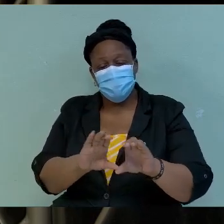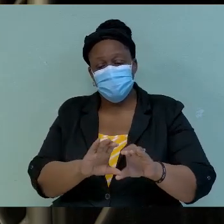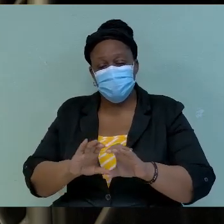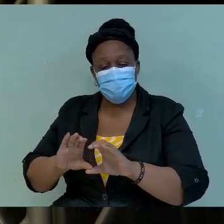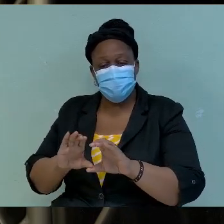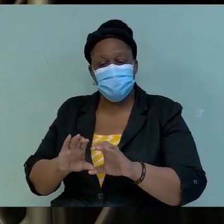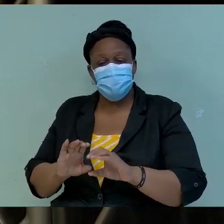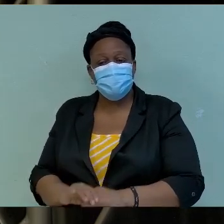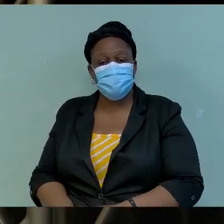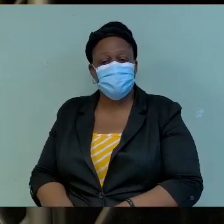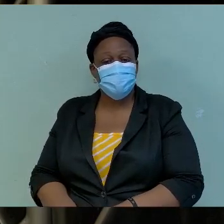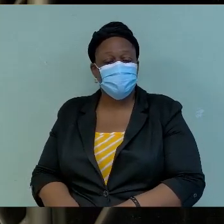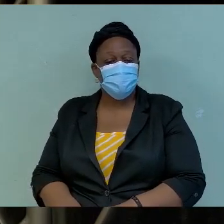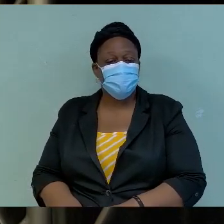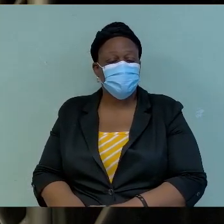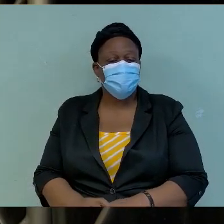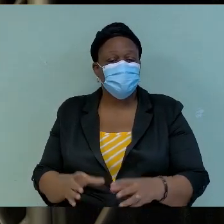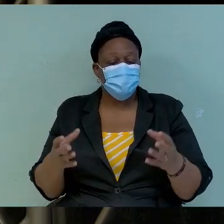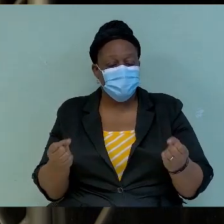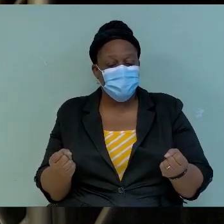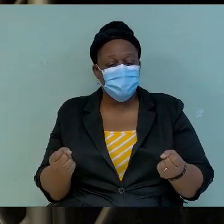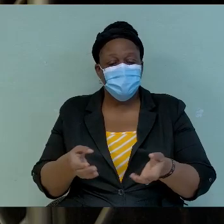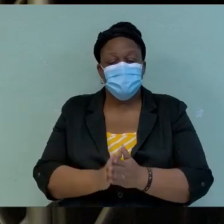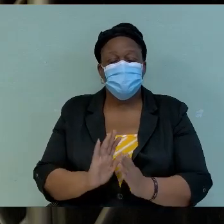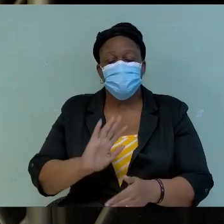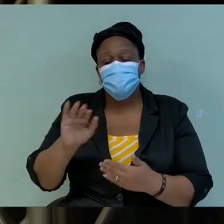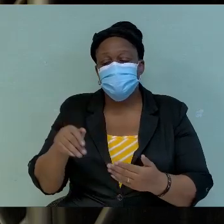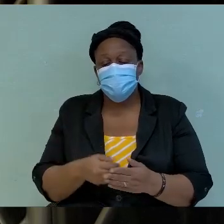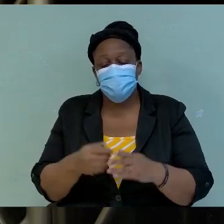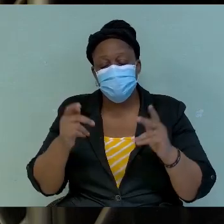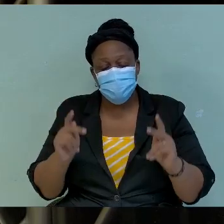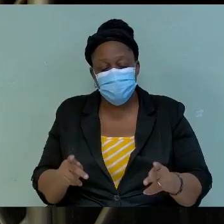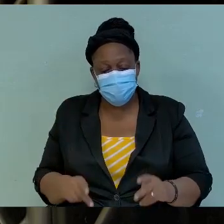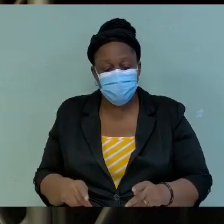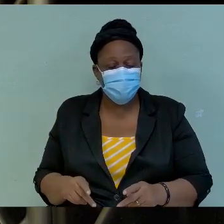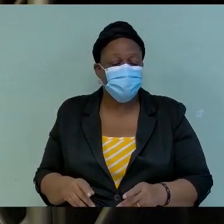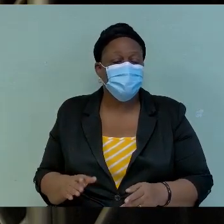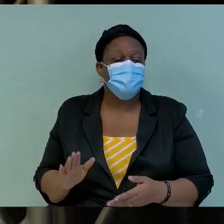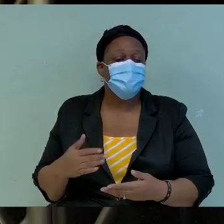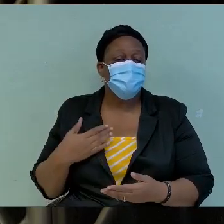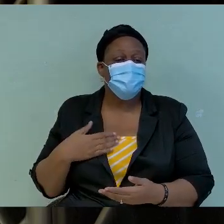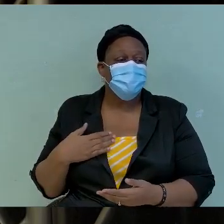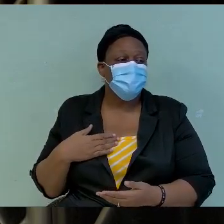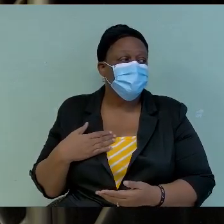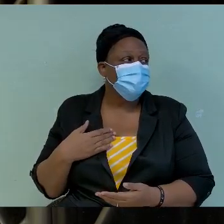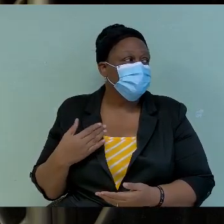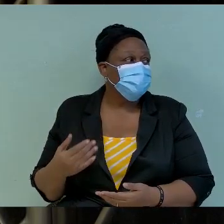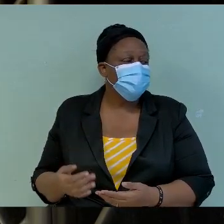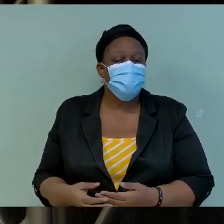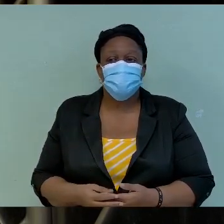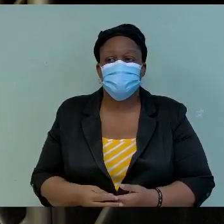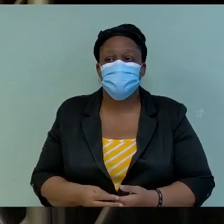all of you in the various communities, in the districts, and again, the districts